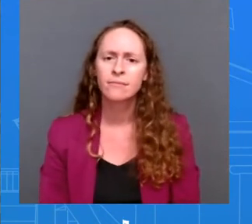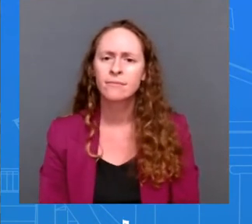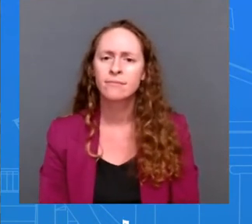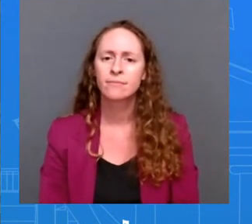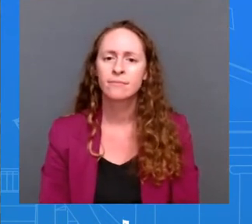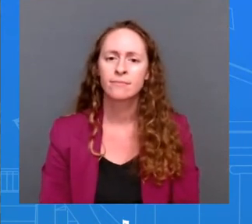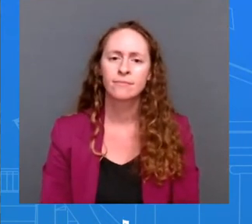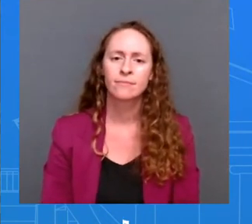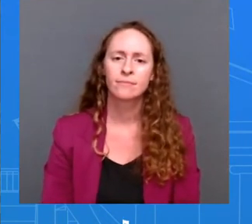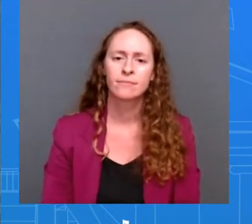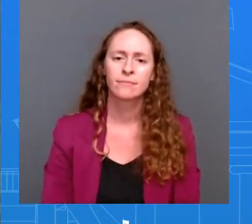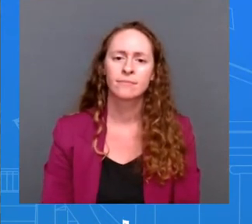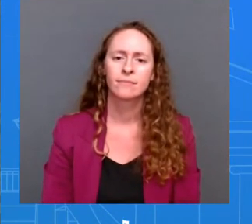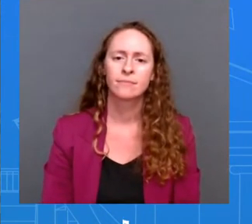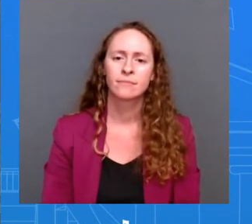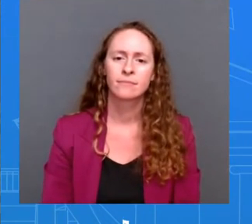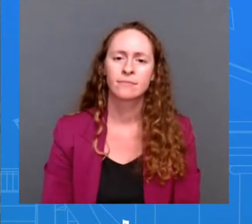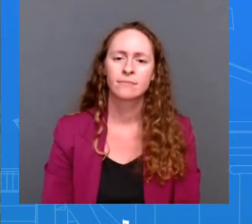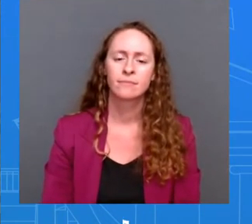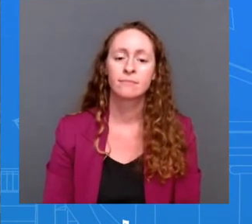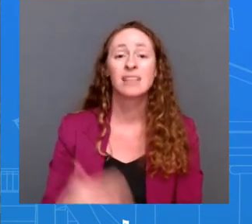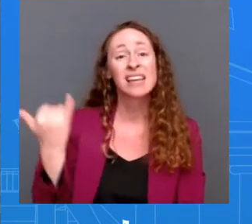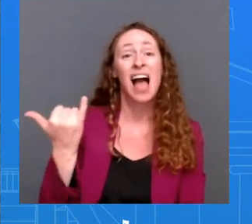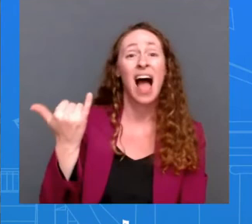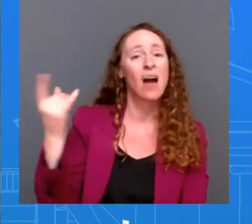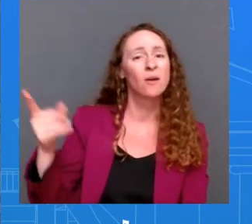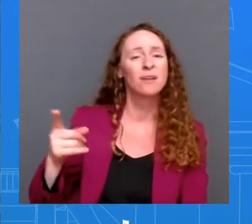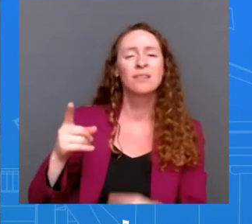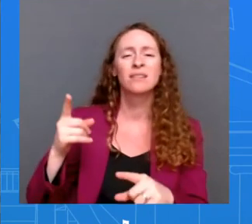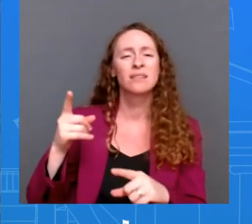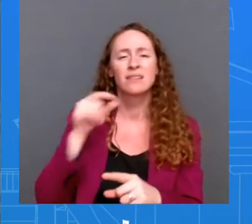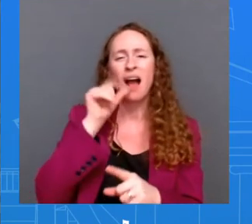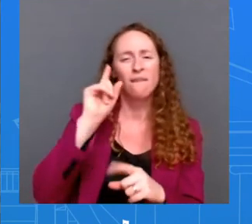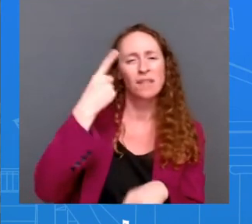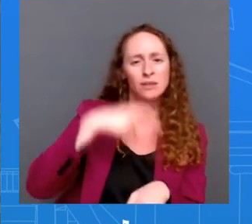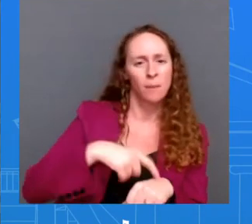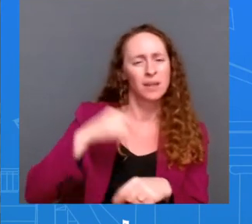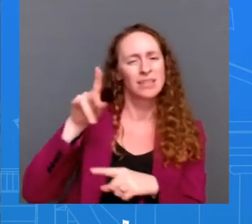the first, I don't want to say bout, because this is a continuation, it's just a rebound. And so